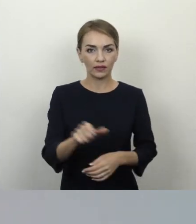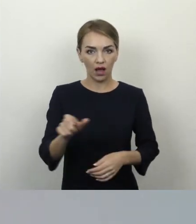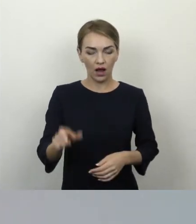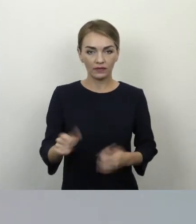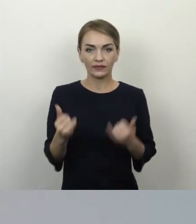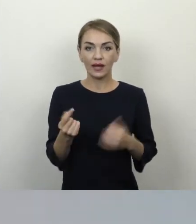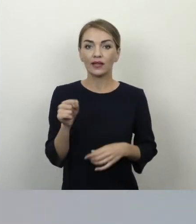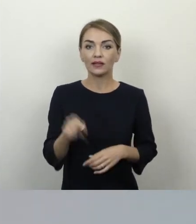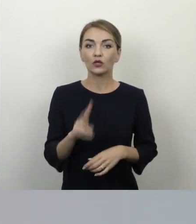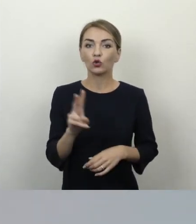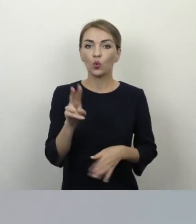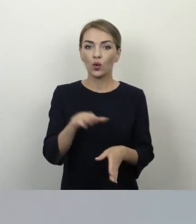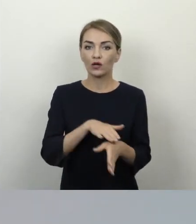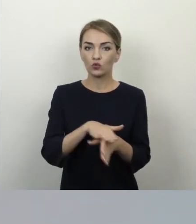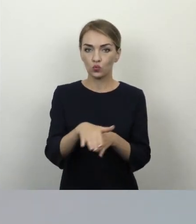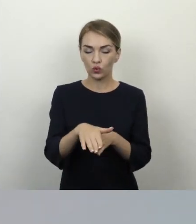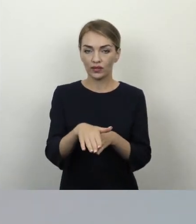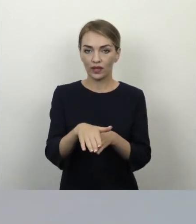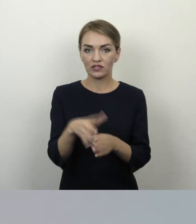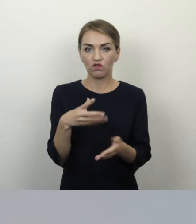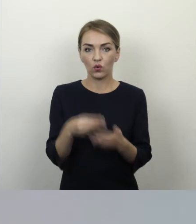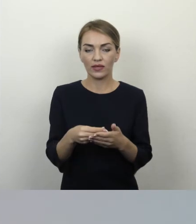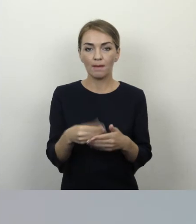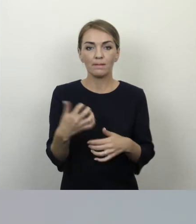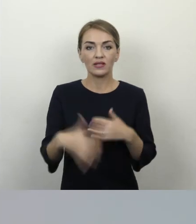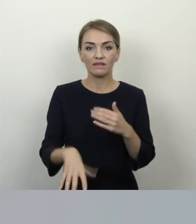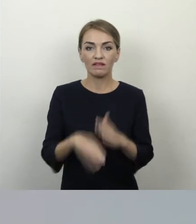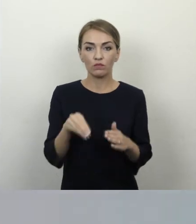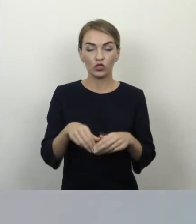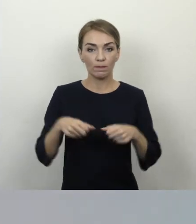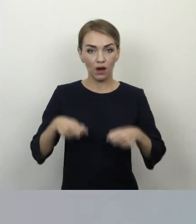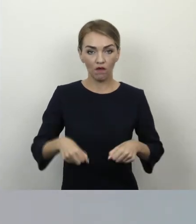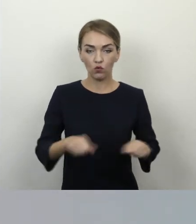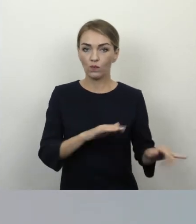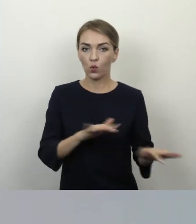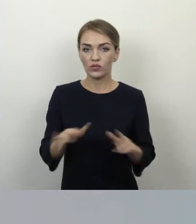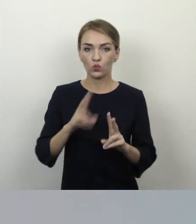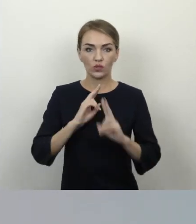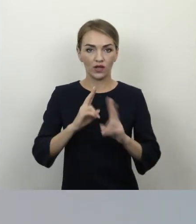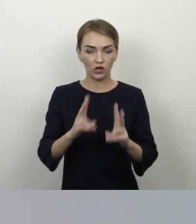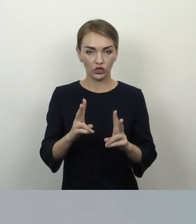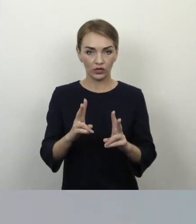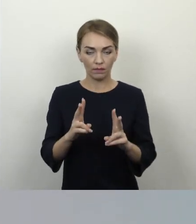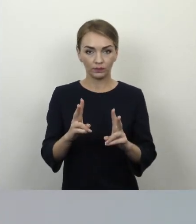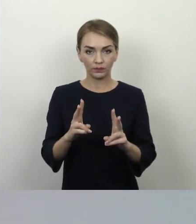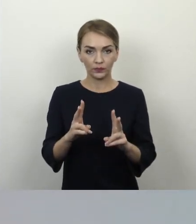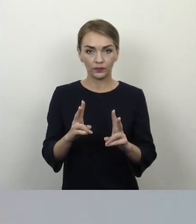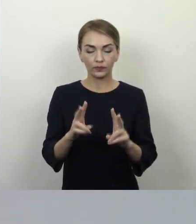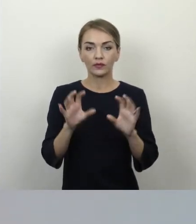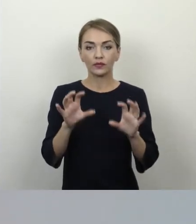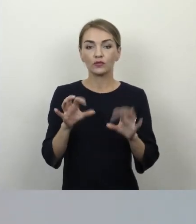much more difficult for the candidates, the persons who want to implement their passive